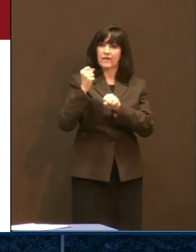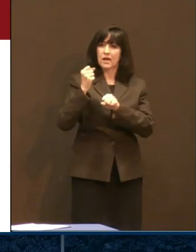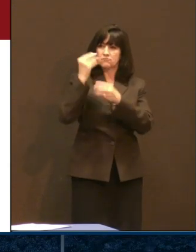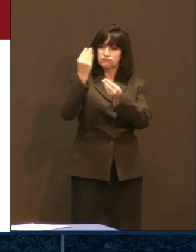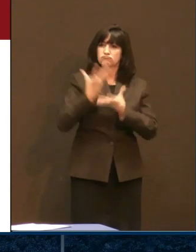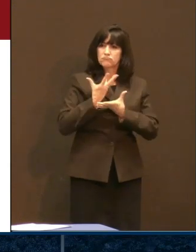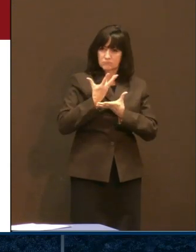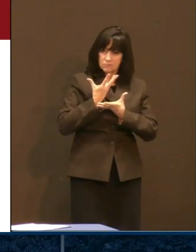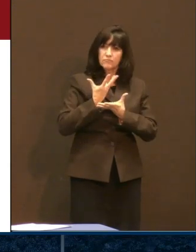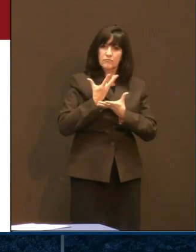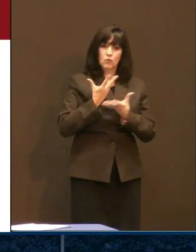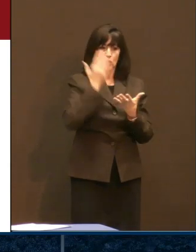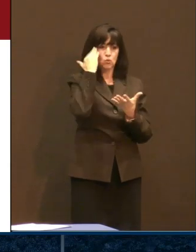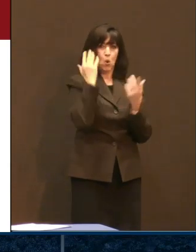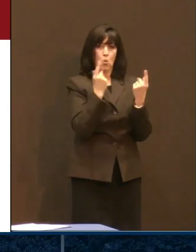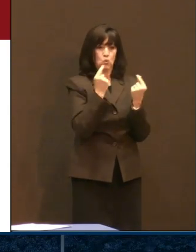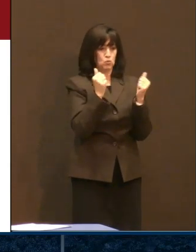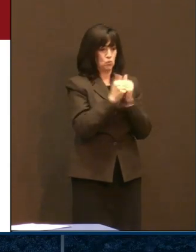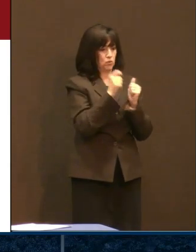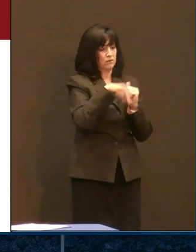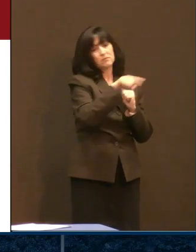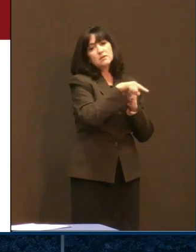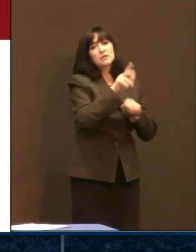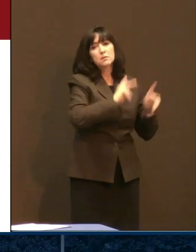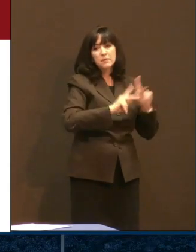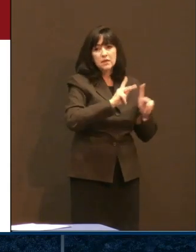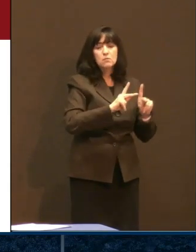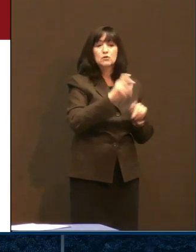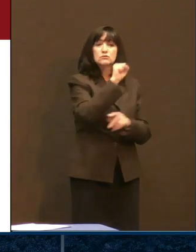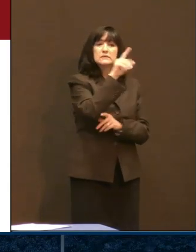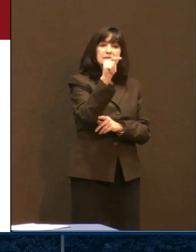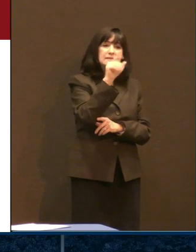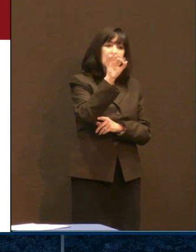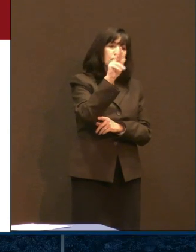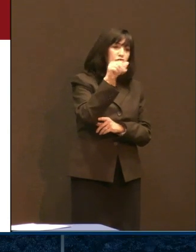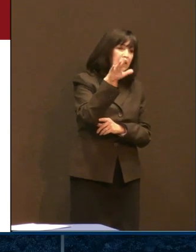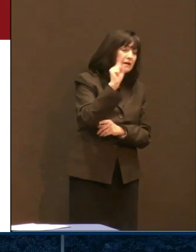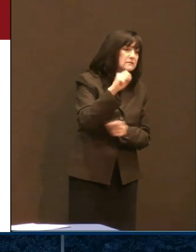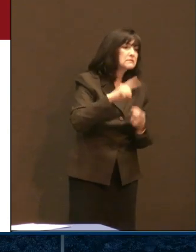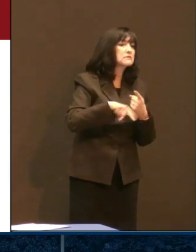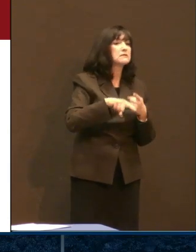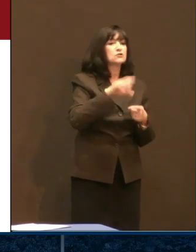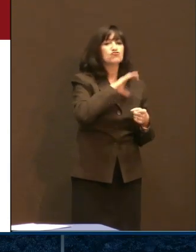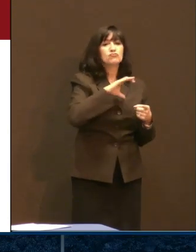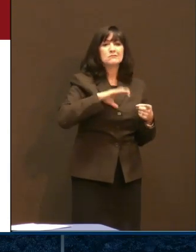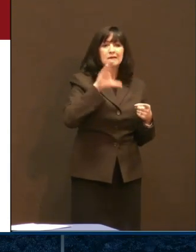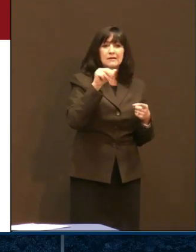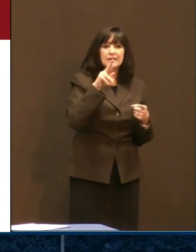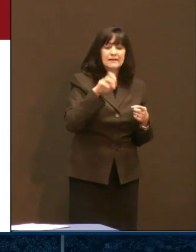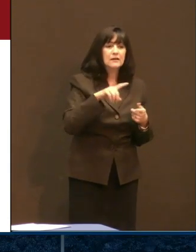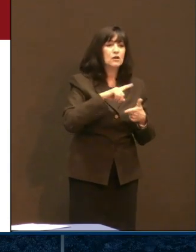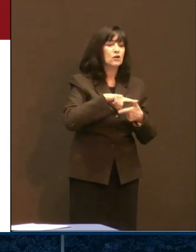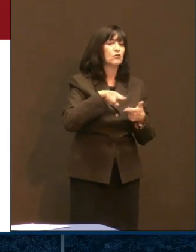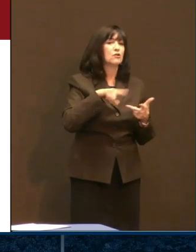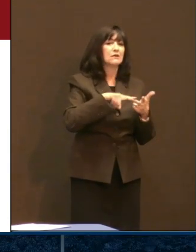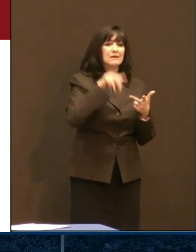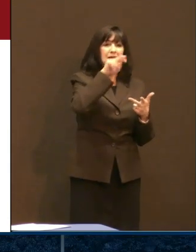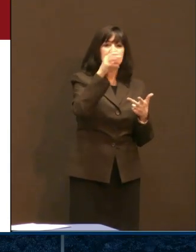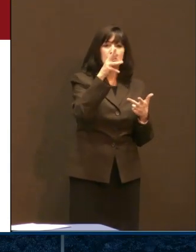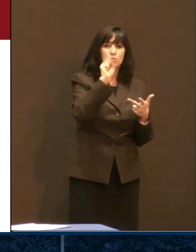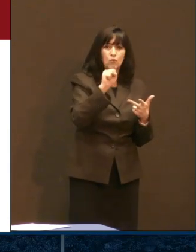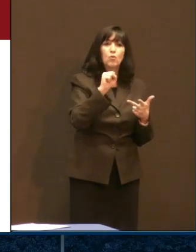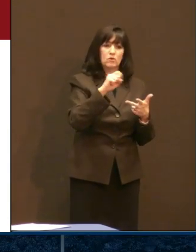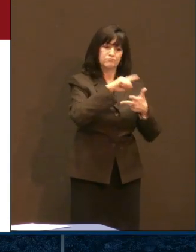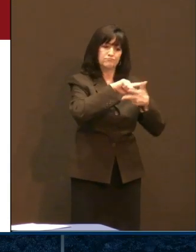So between St. Francis, Christiana Care, New Moors, and other partners, and then the nonprofits,